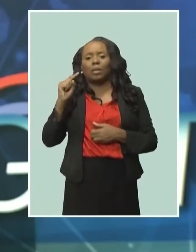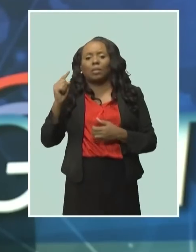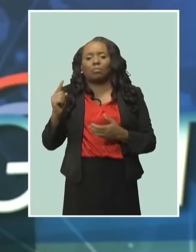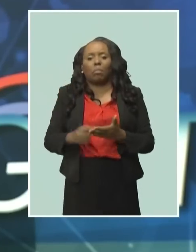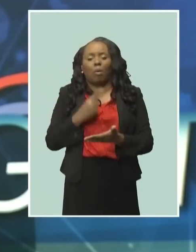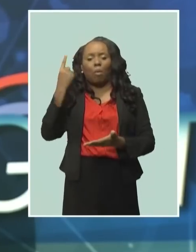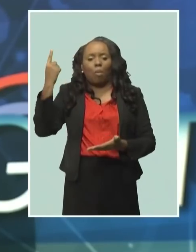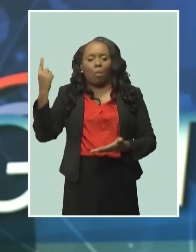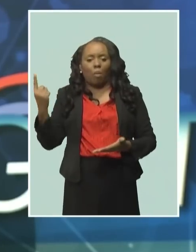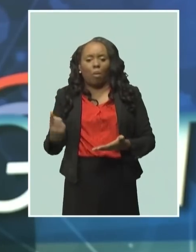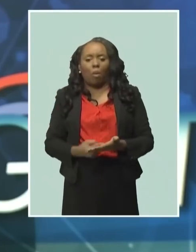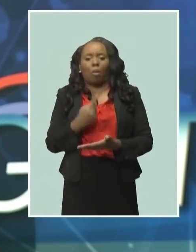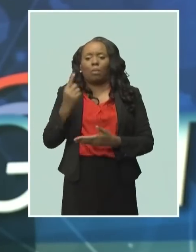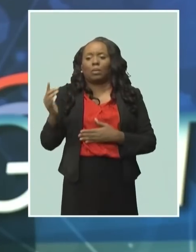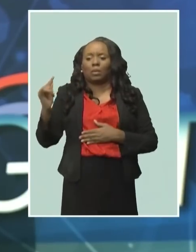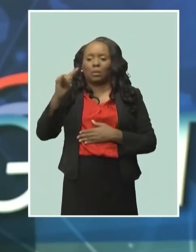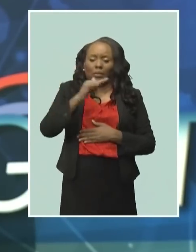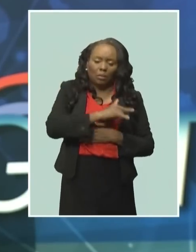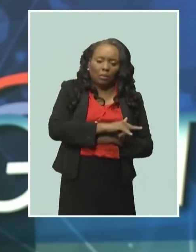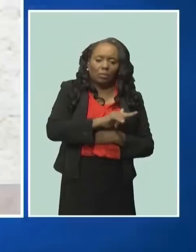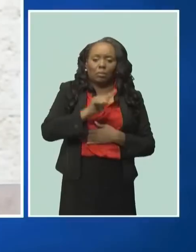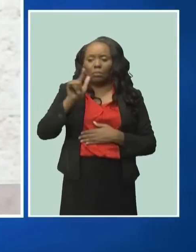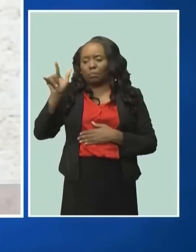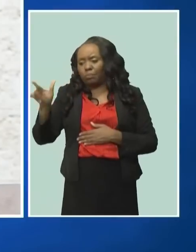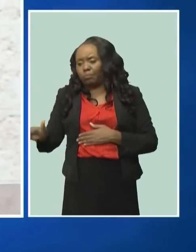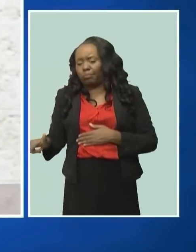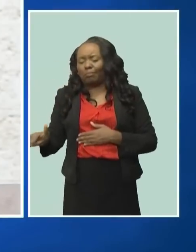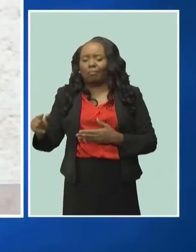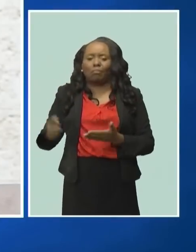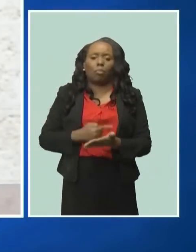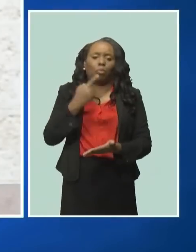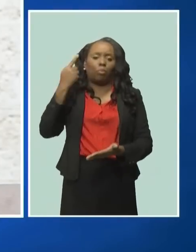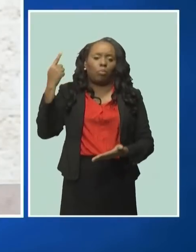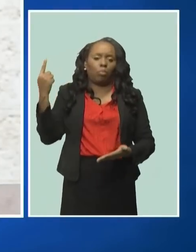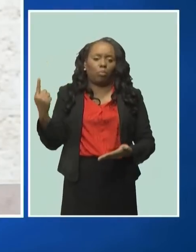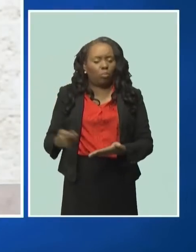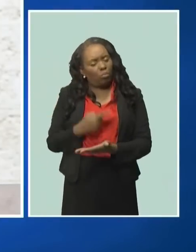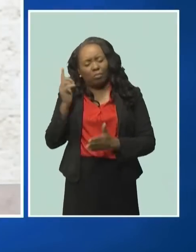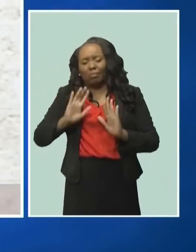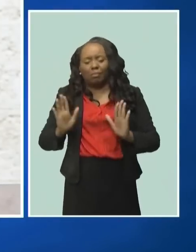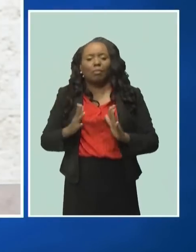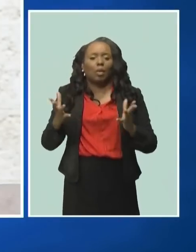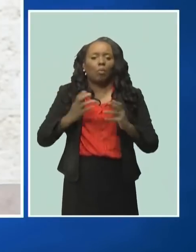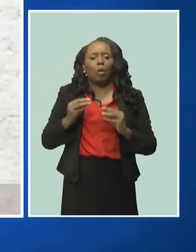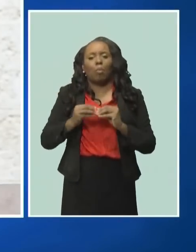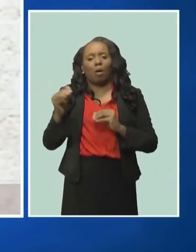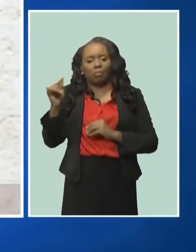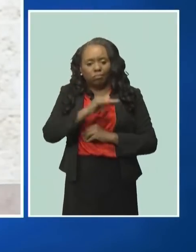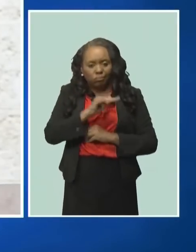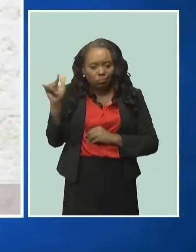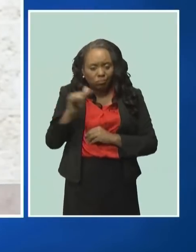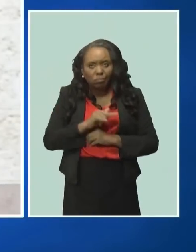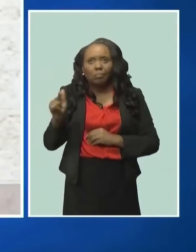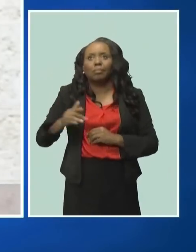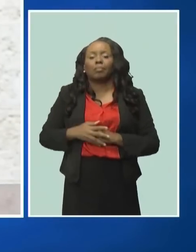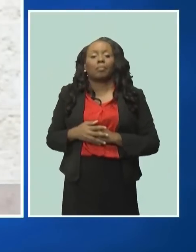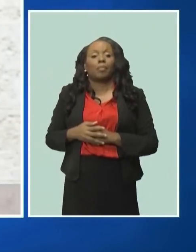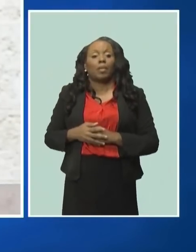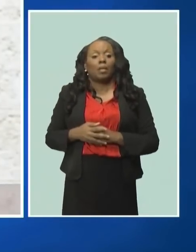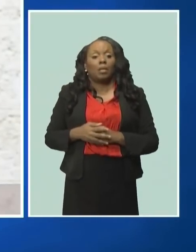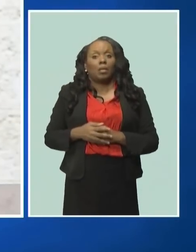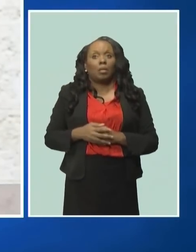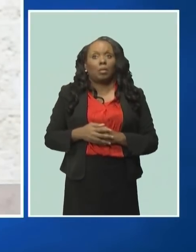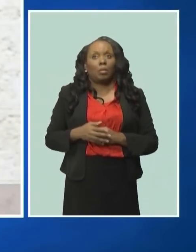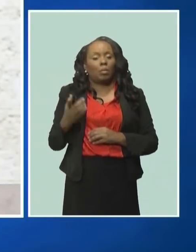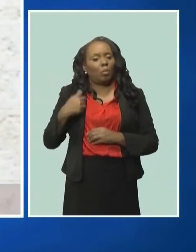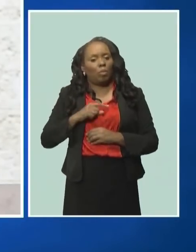connection opportunities. We have traditionally gone to charters and whoever comes to Barbados comes to Barbados. We